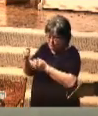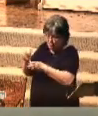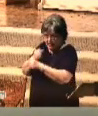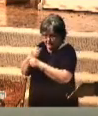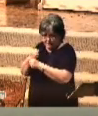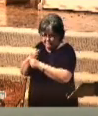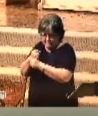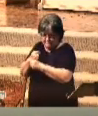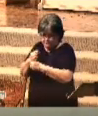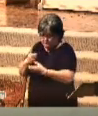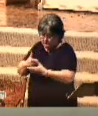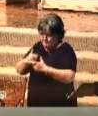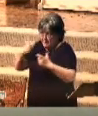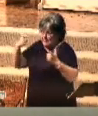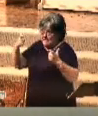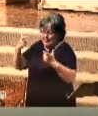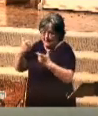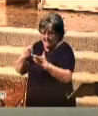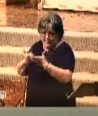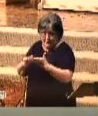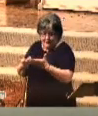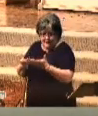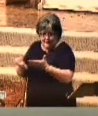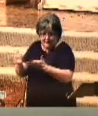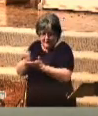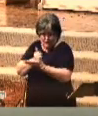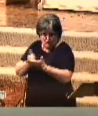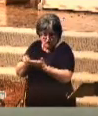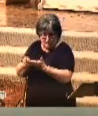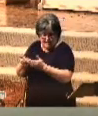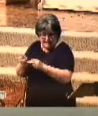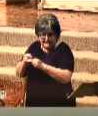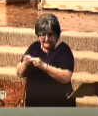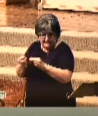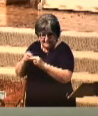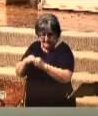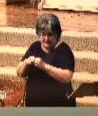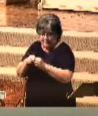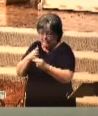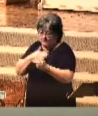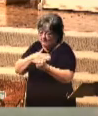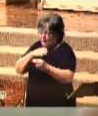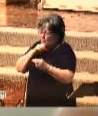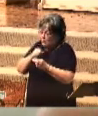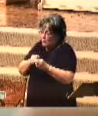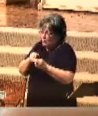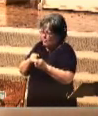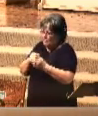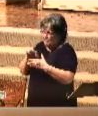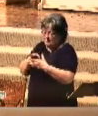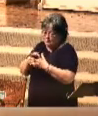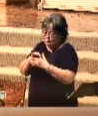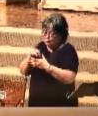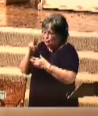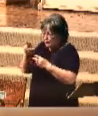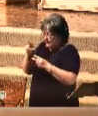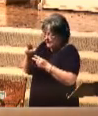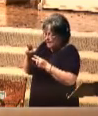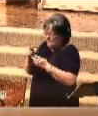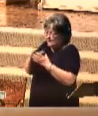blessing me for my faithfulness. But He said, my old flesh is looking what my tithe would